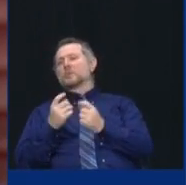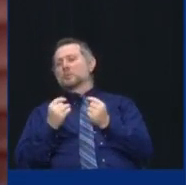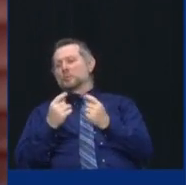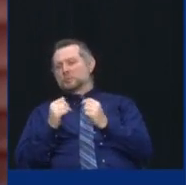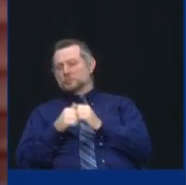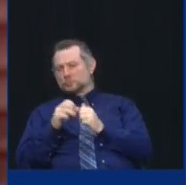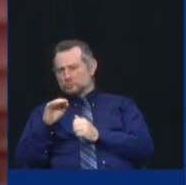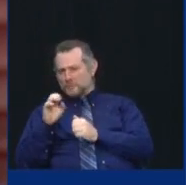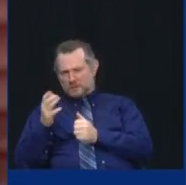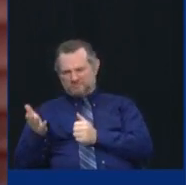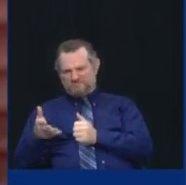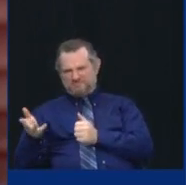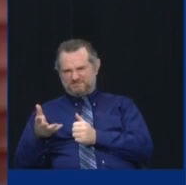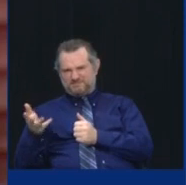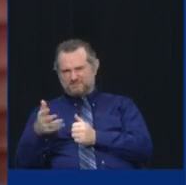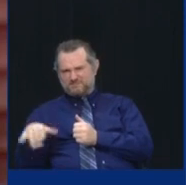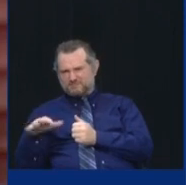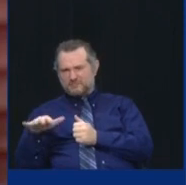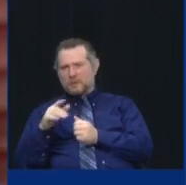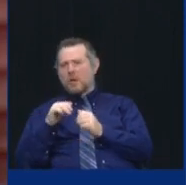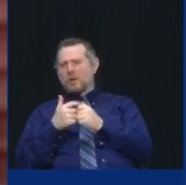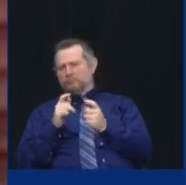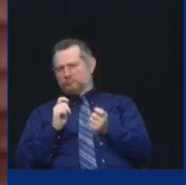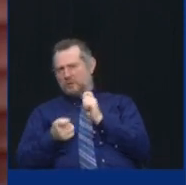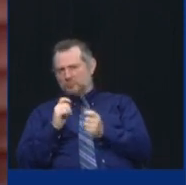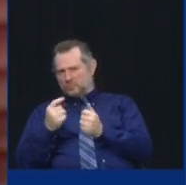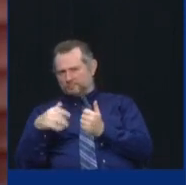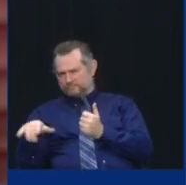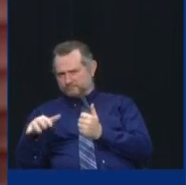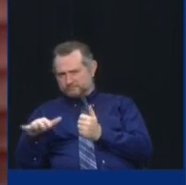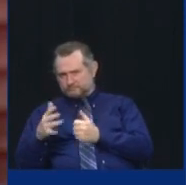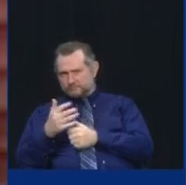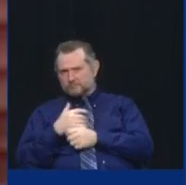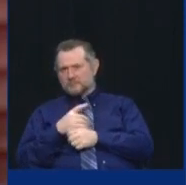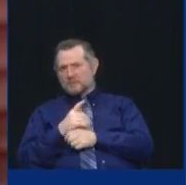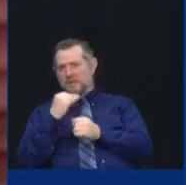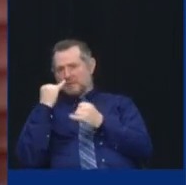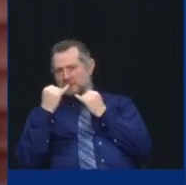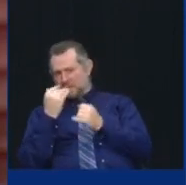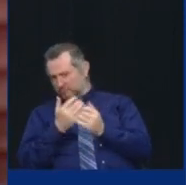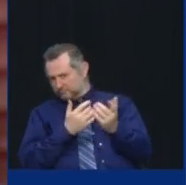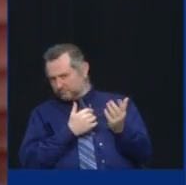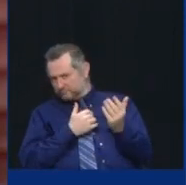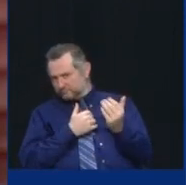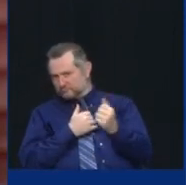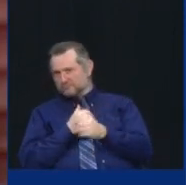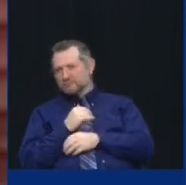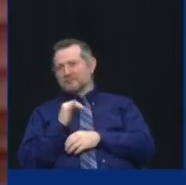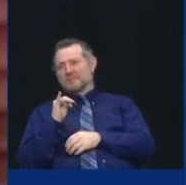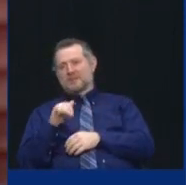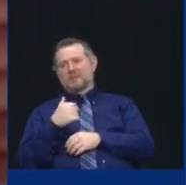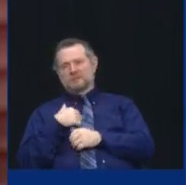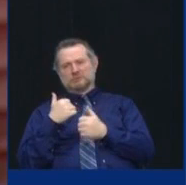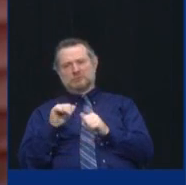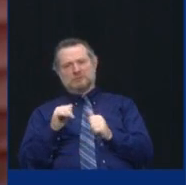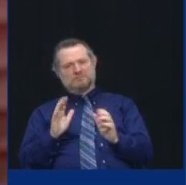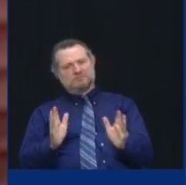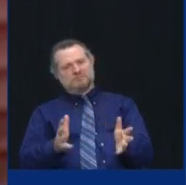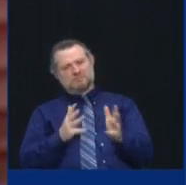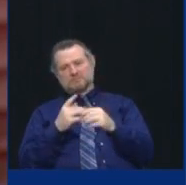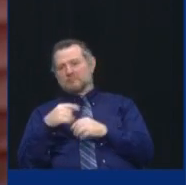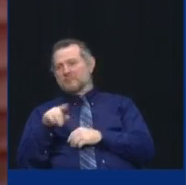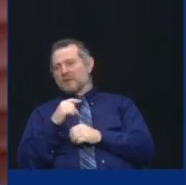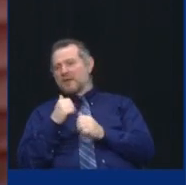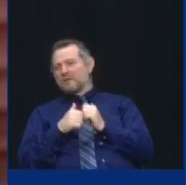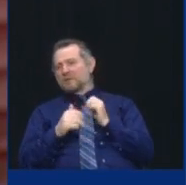What changes would you make? What changes do you think you'd make? I tried to prompt that conversation by saying every city had to do